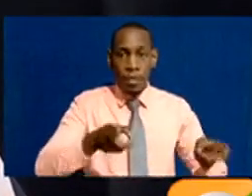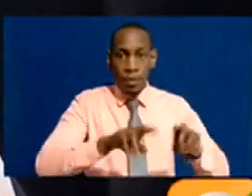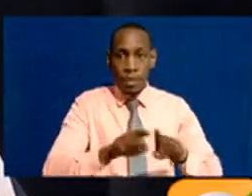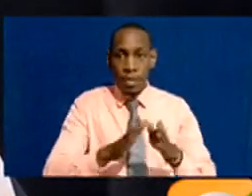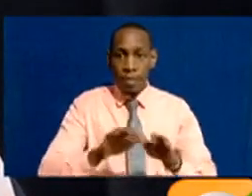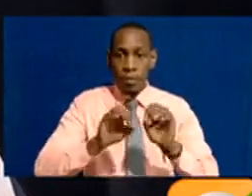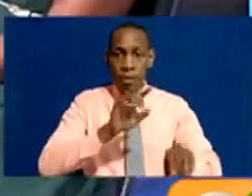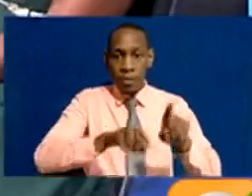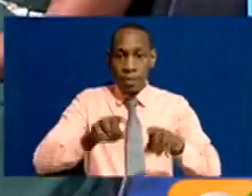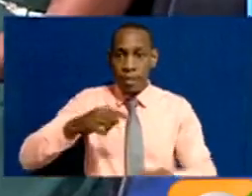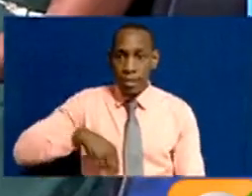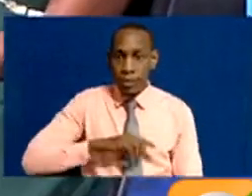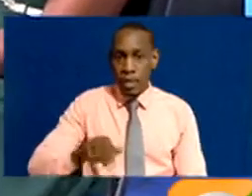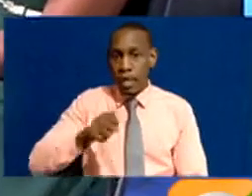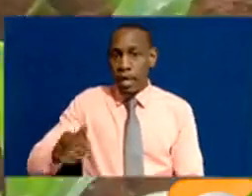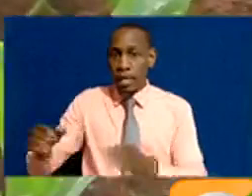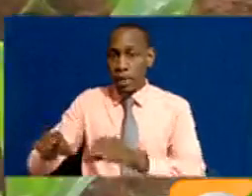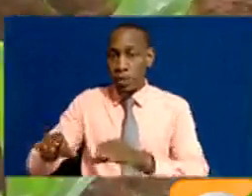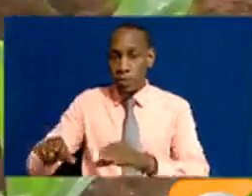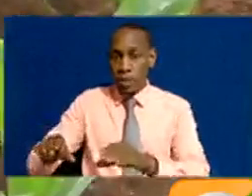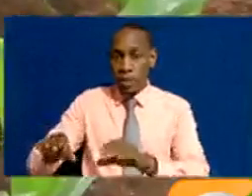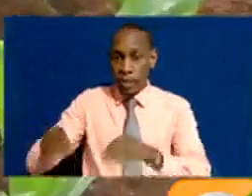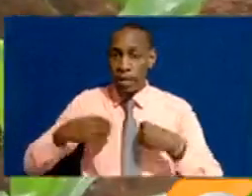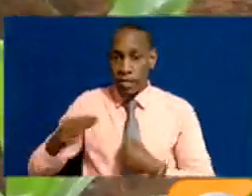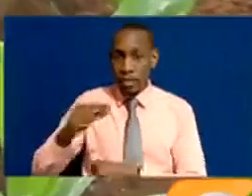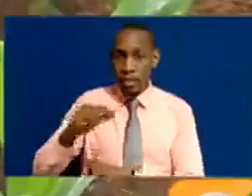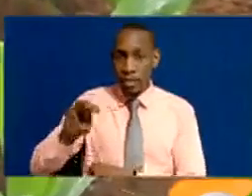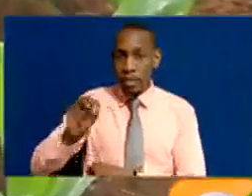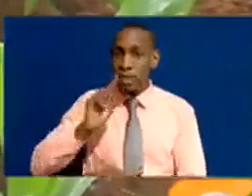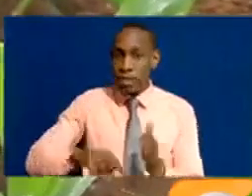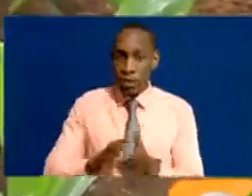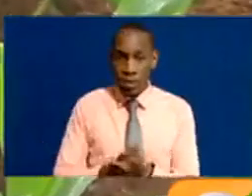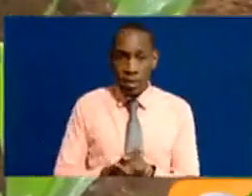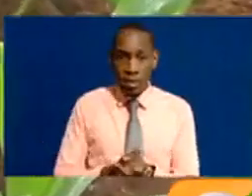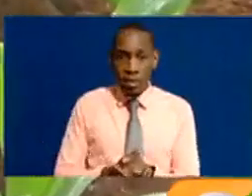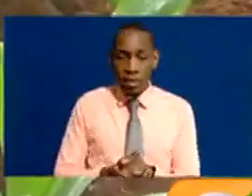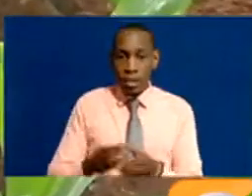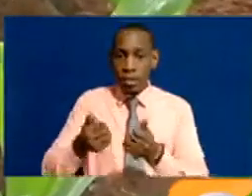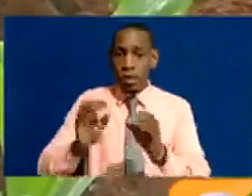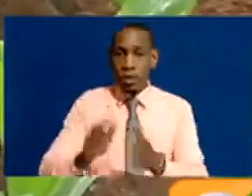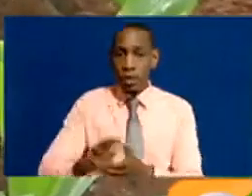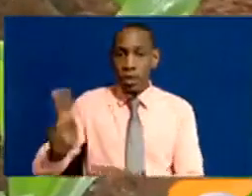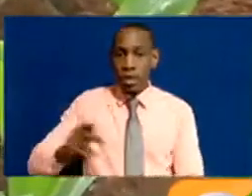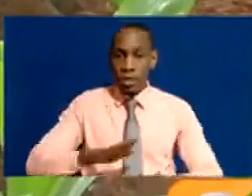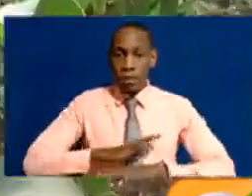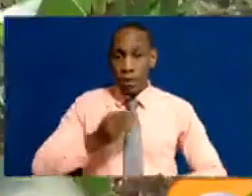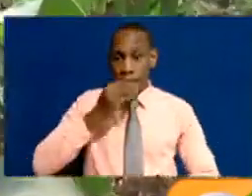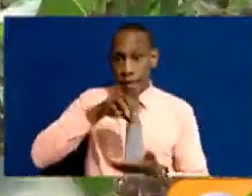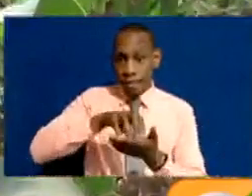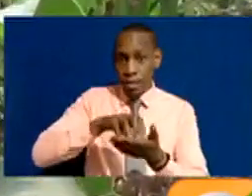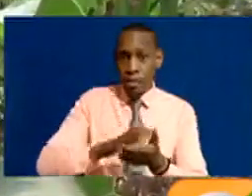lose our diversity. But those embracing GMOs say, although it may not be the silver bullet to Kenya's food security